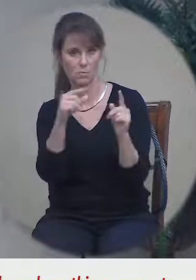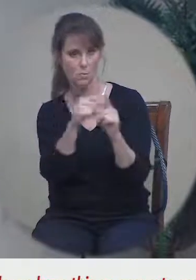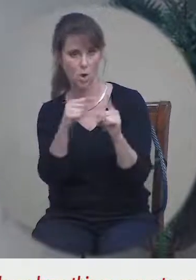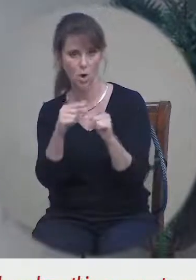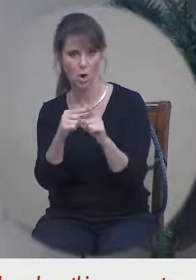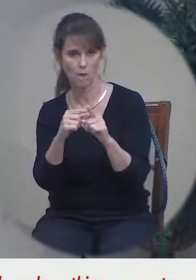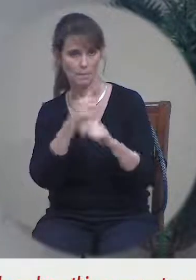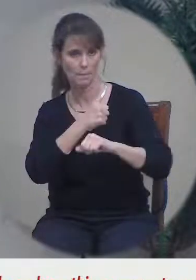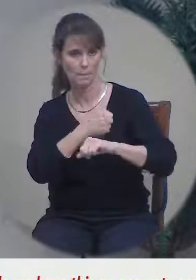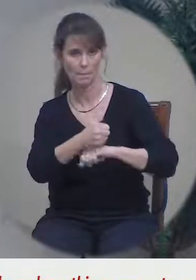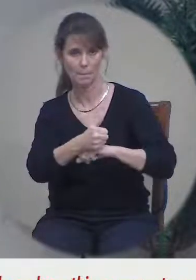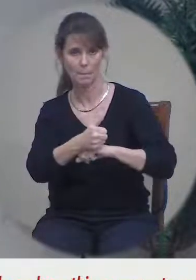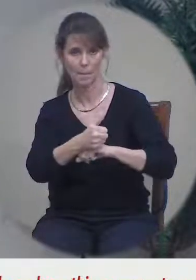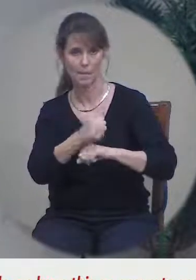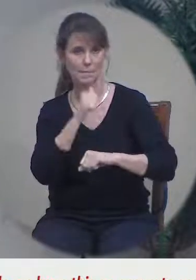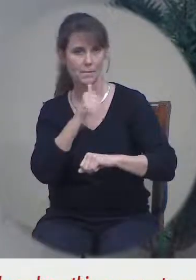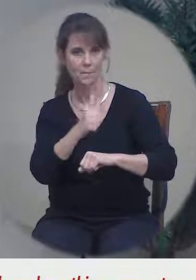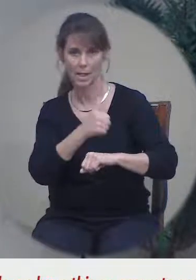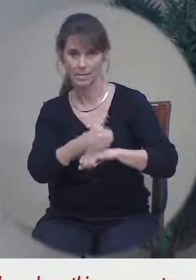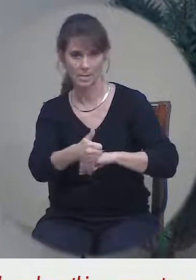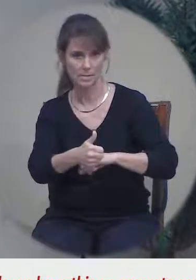see this in Job's life.